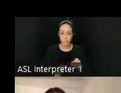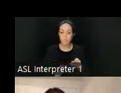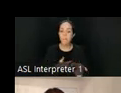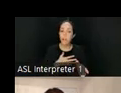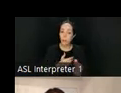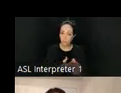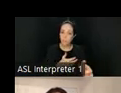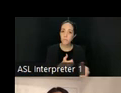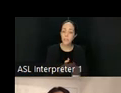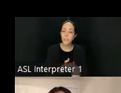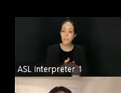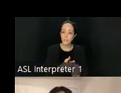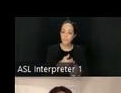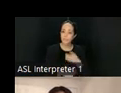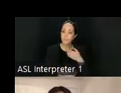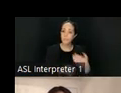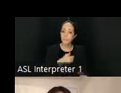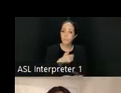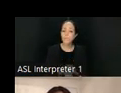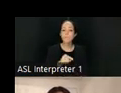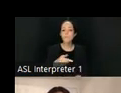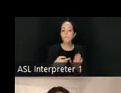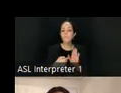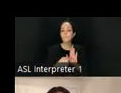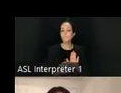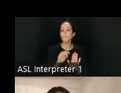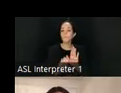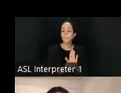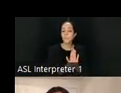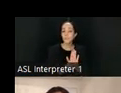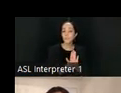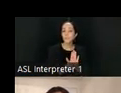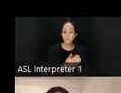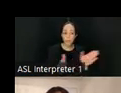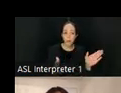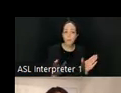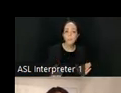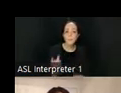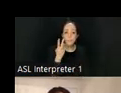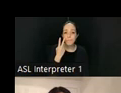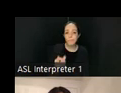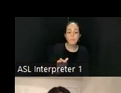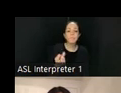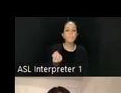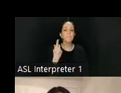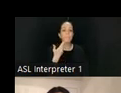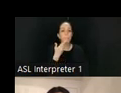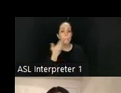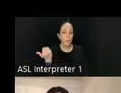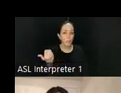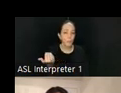needed throughout this phase of work. This slide is for members of the public to be able to understand how the commission gets from now through the end of the